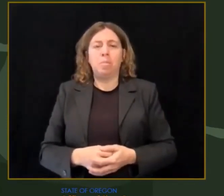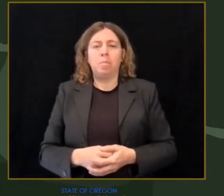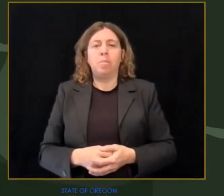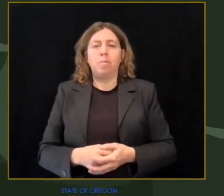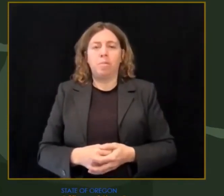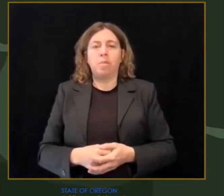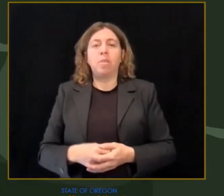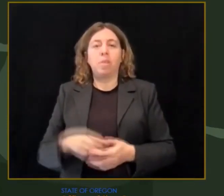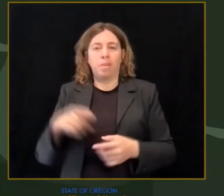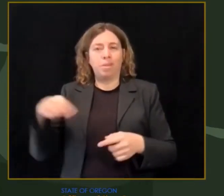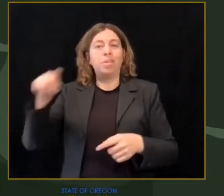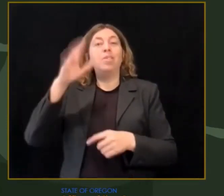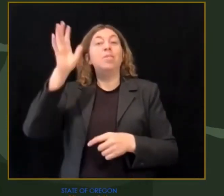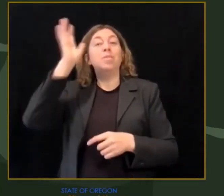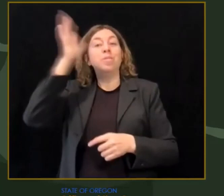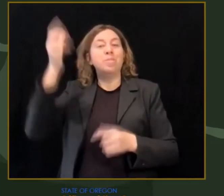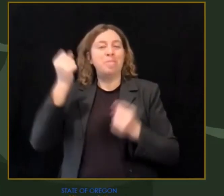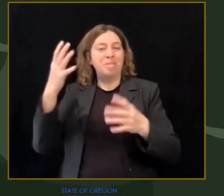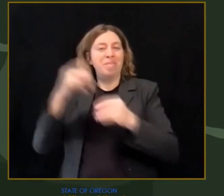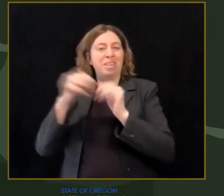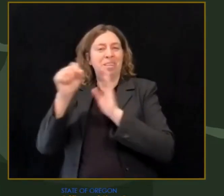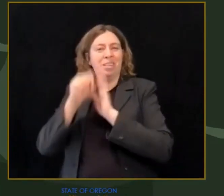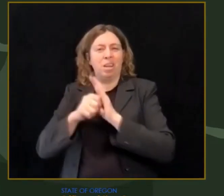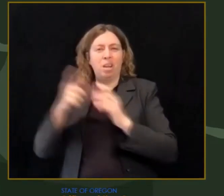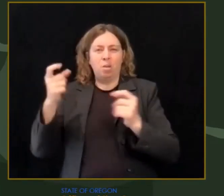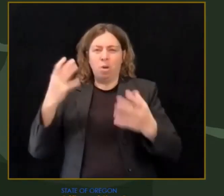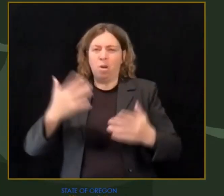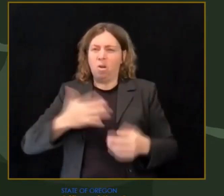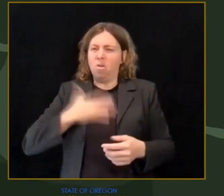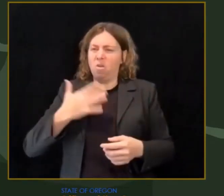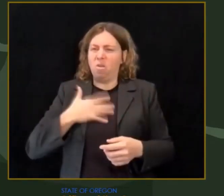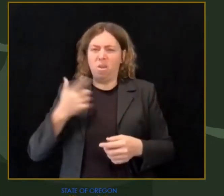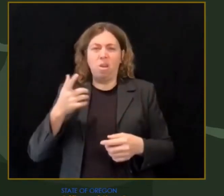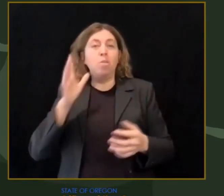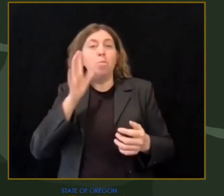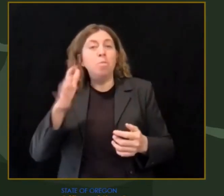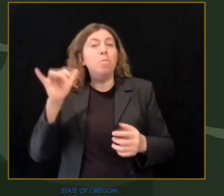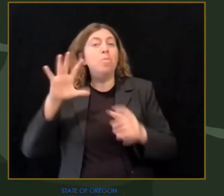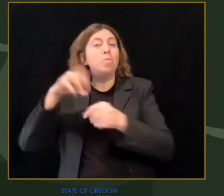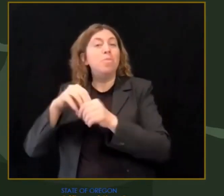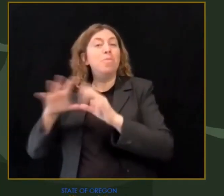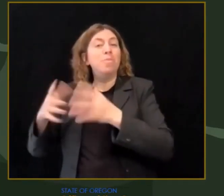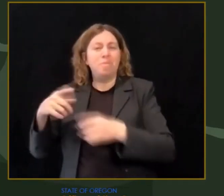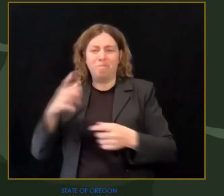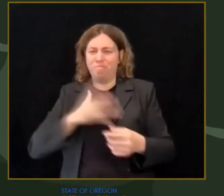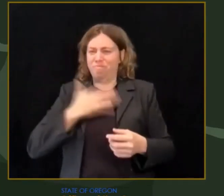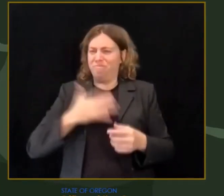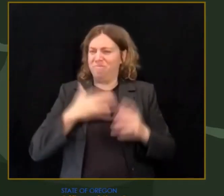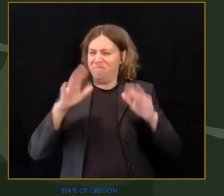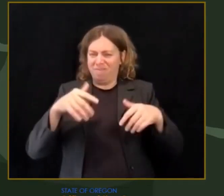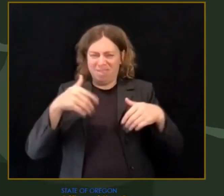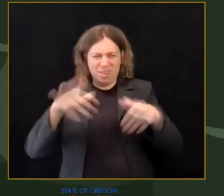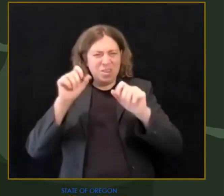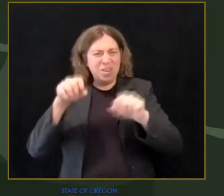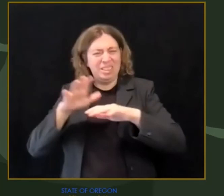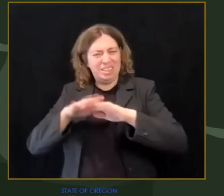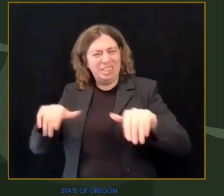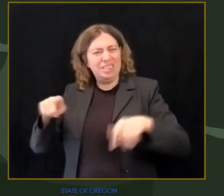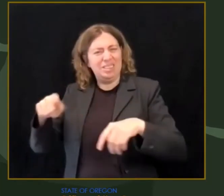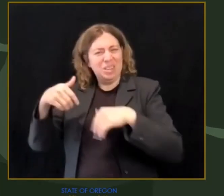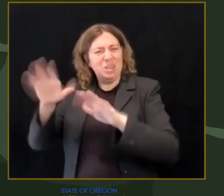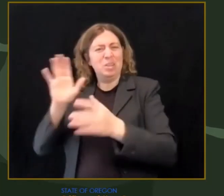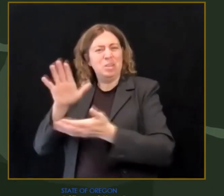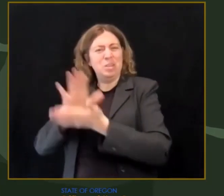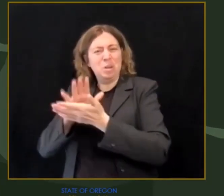that in an effort to help get their grandchildren back into the classroom as quickly and as safely